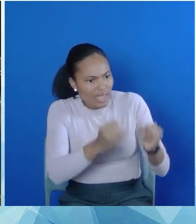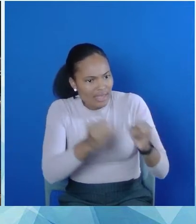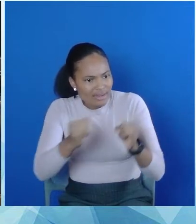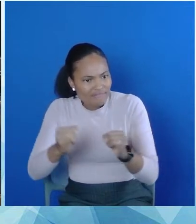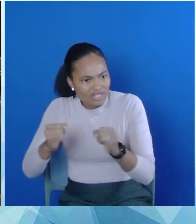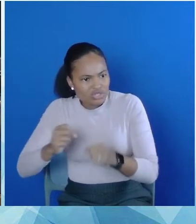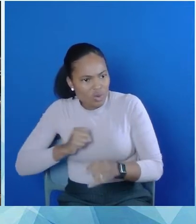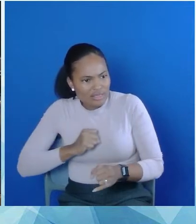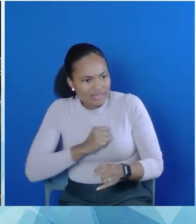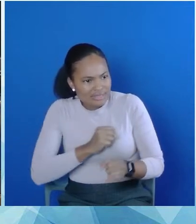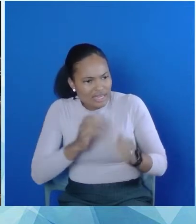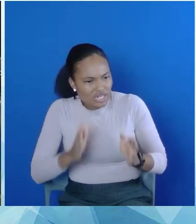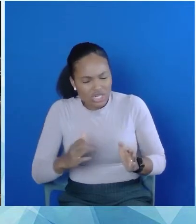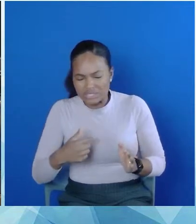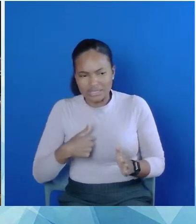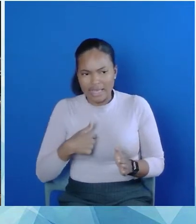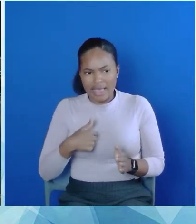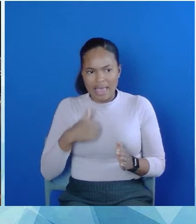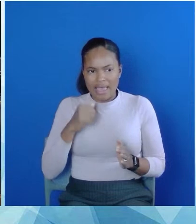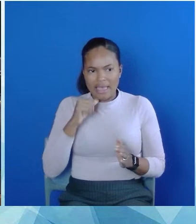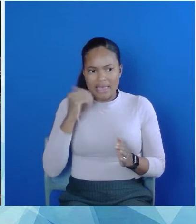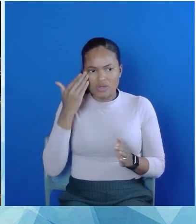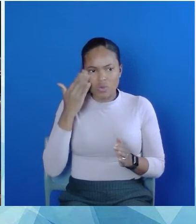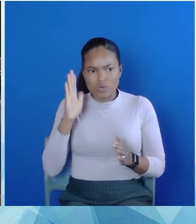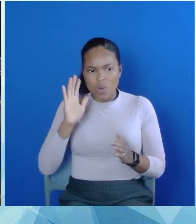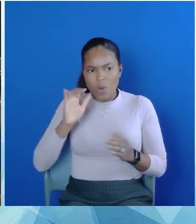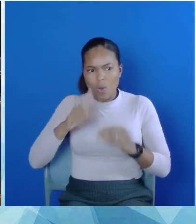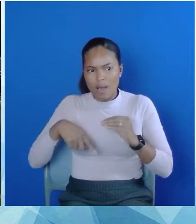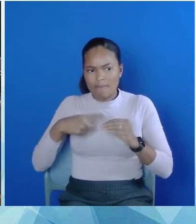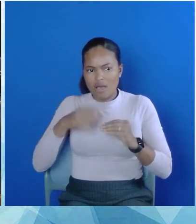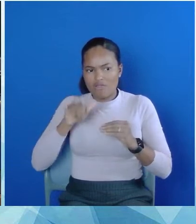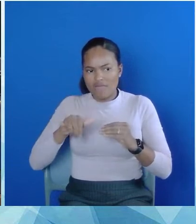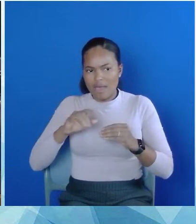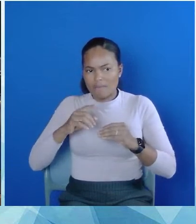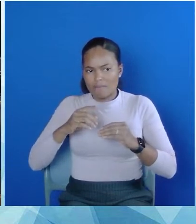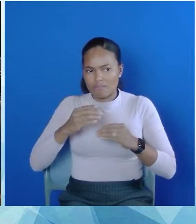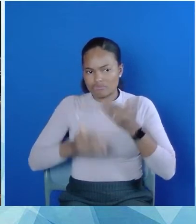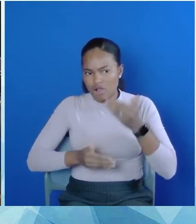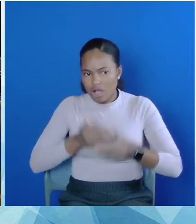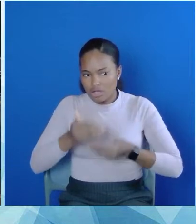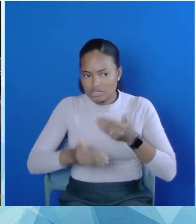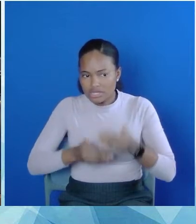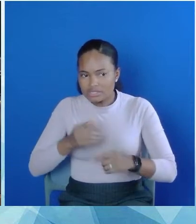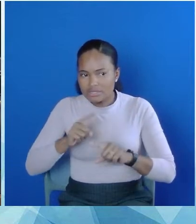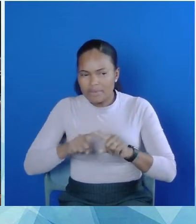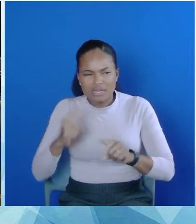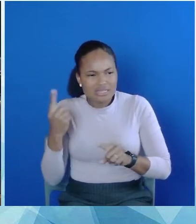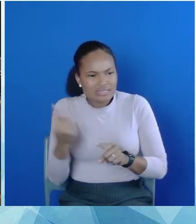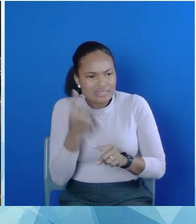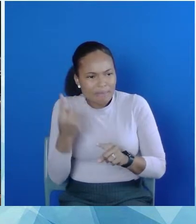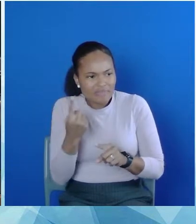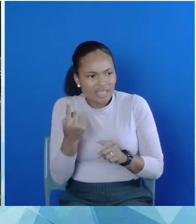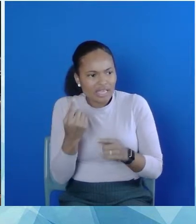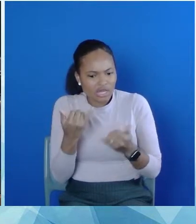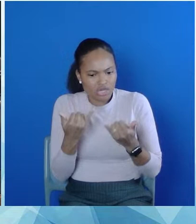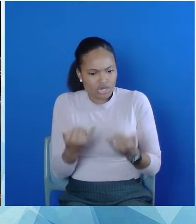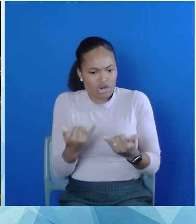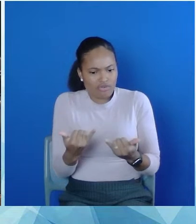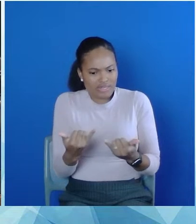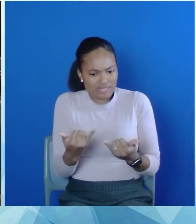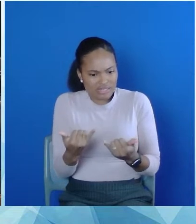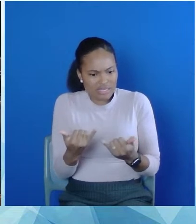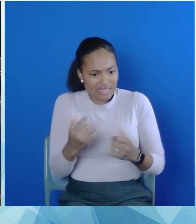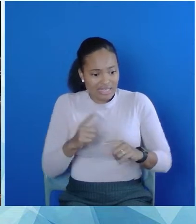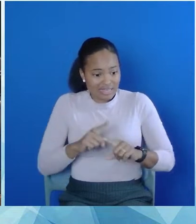privy to this kind of to the process, but is there something that's particularly current right now that was different